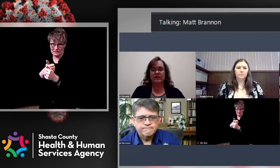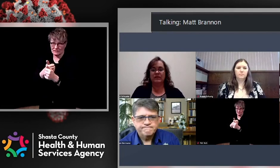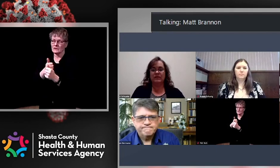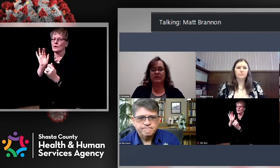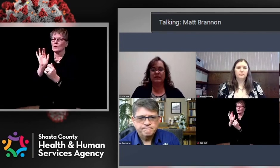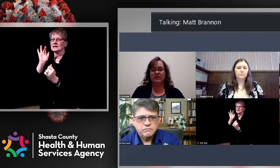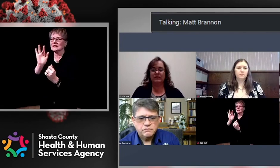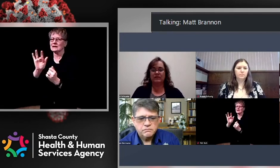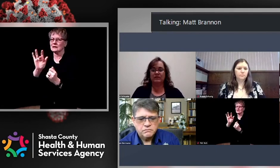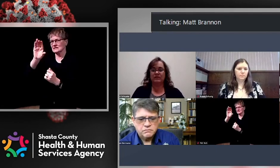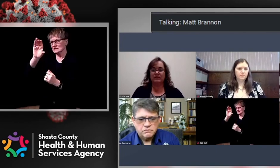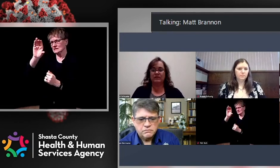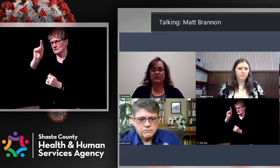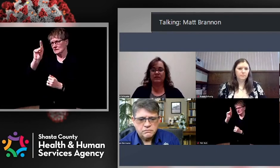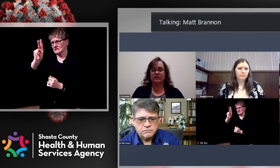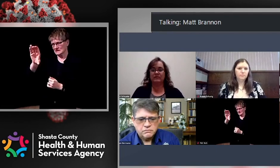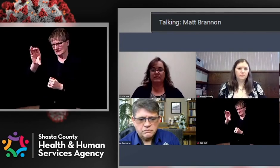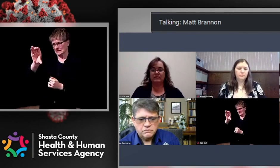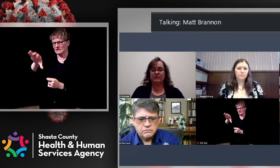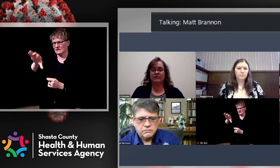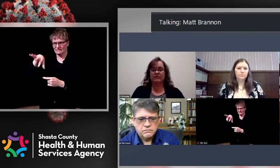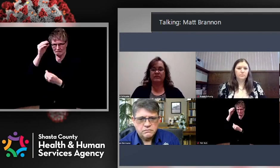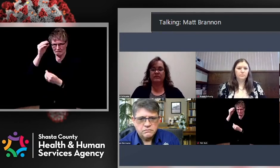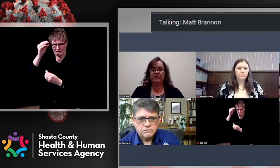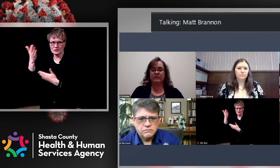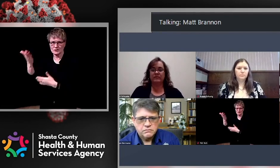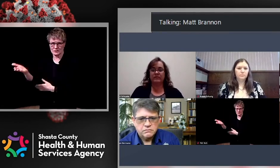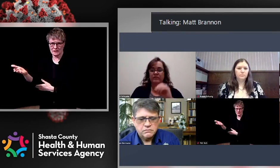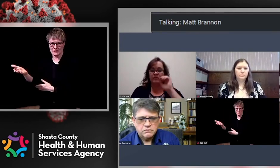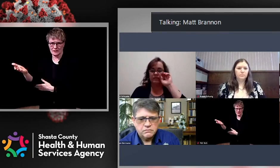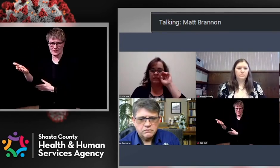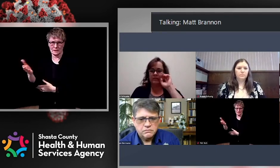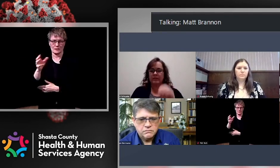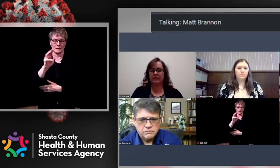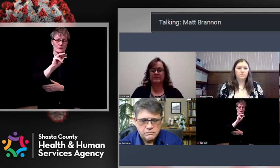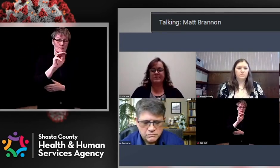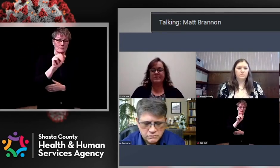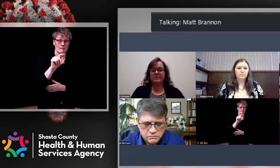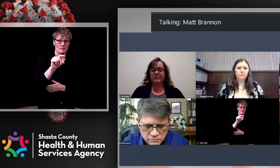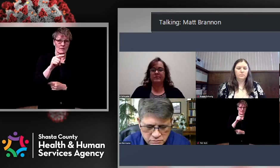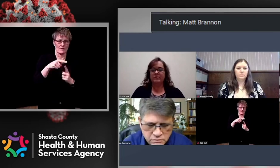Hi there, this is Matt again from the Record Searchlight. I had two more questions. One is